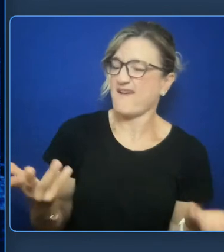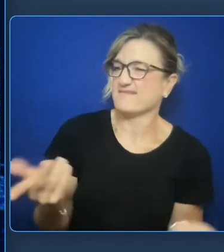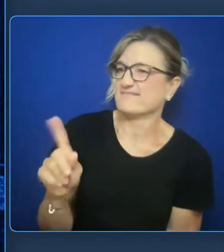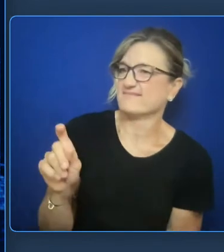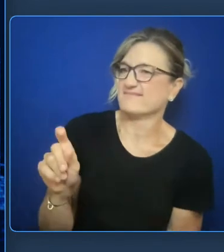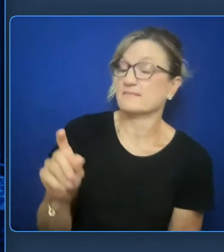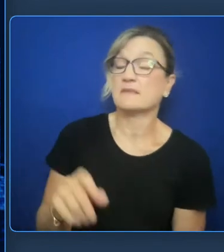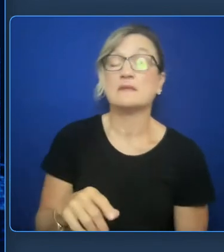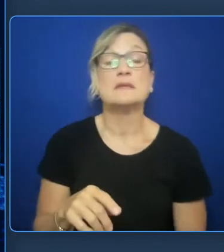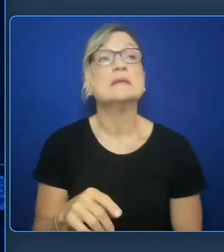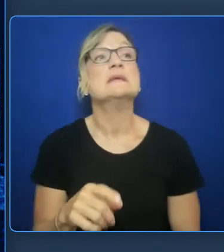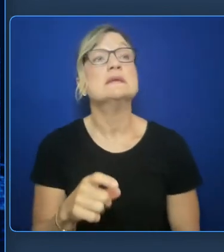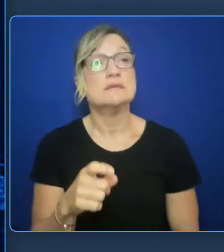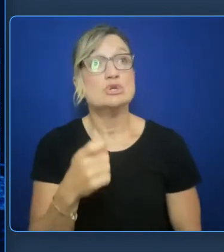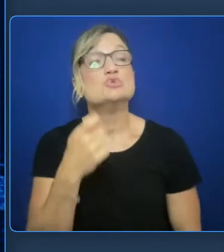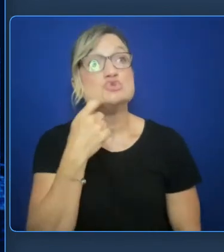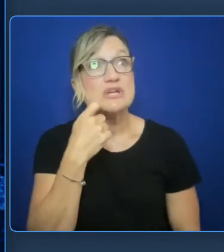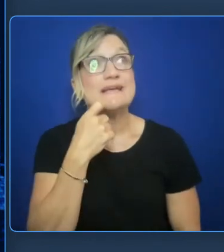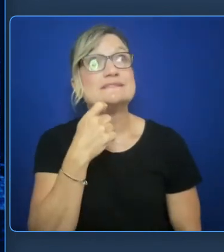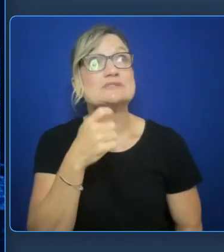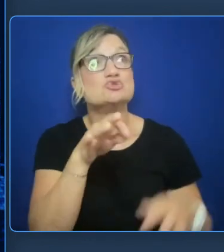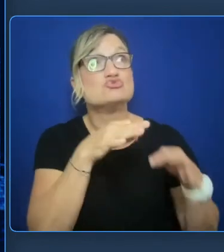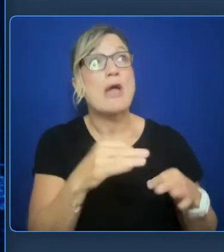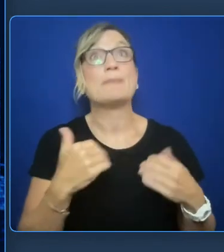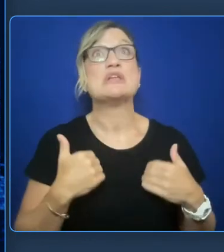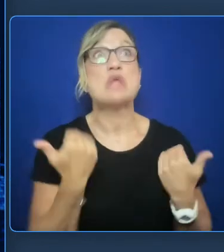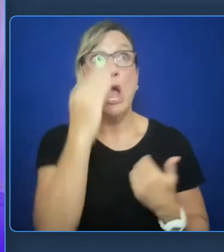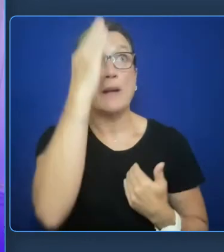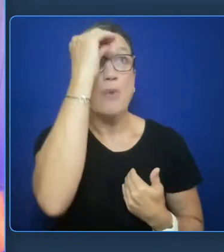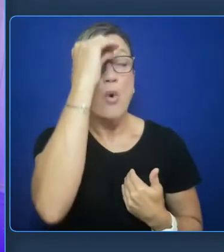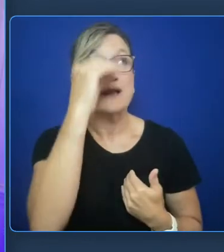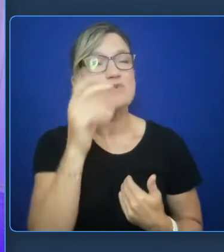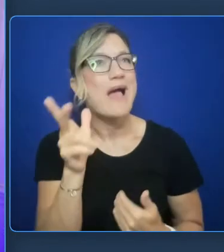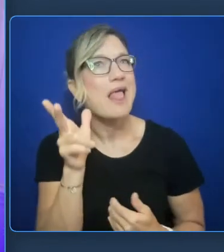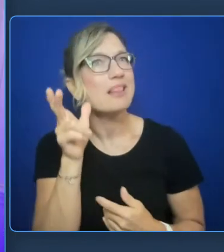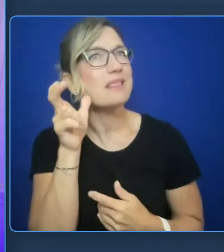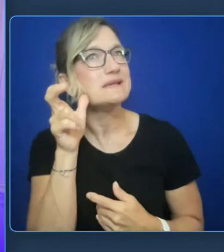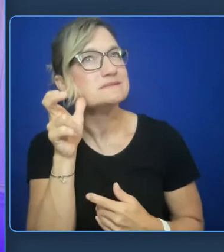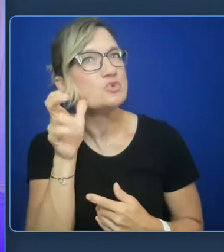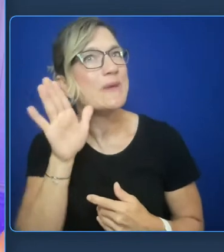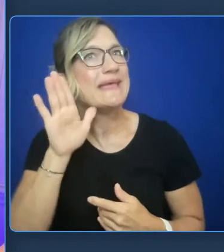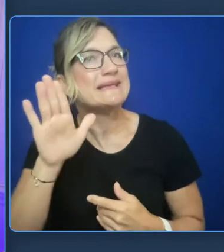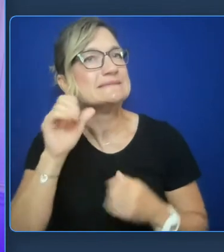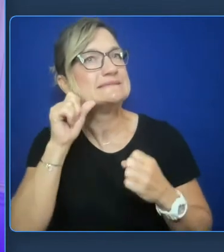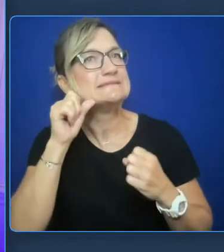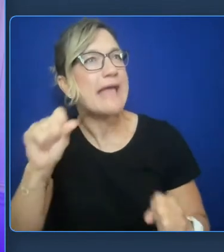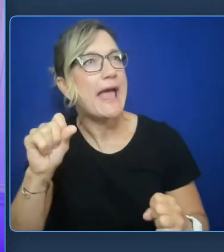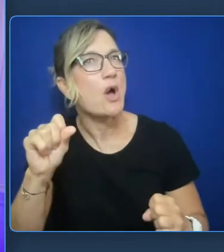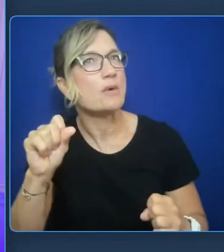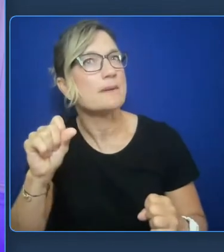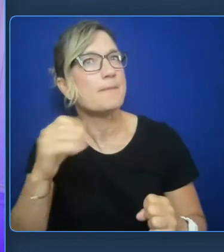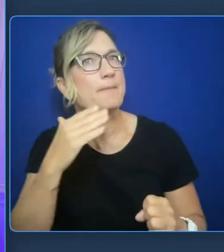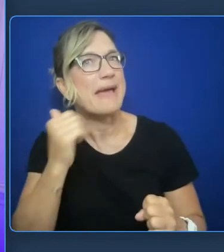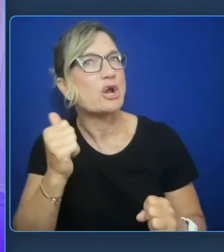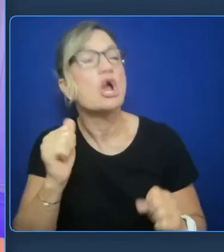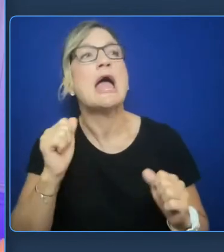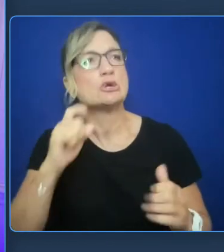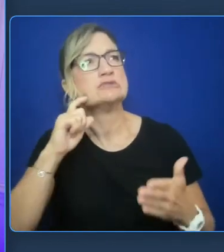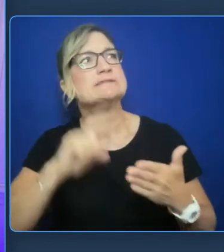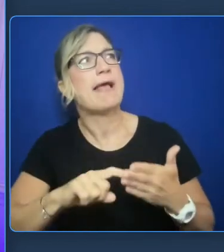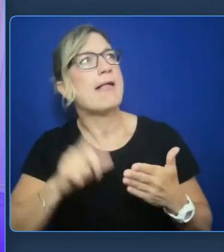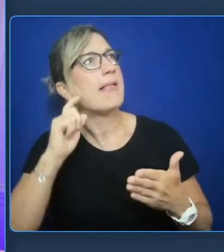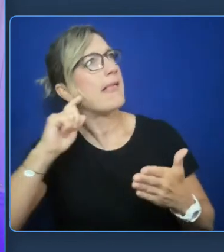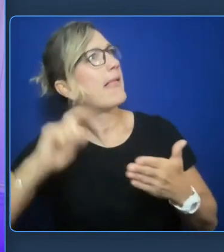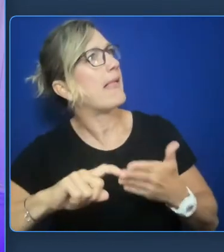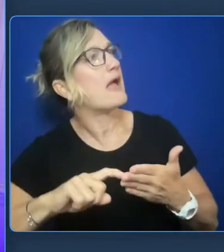of course you just described him as a young boy, but you know, I listened a little closer to his sounds this time, and you know, could tell he